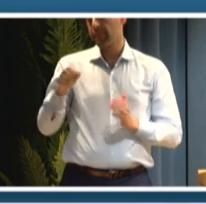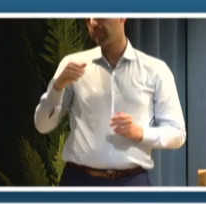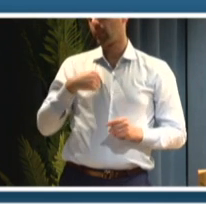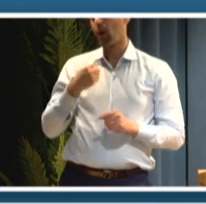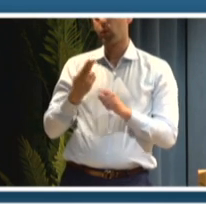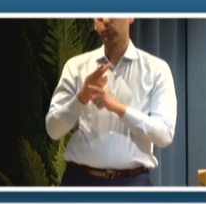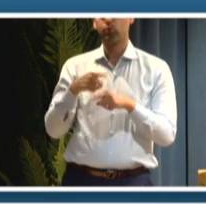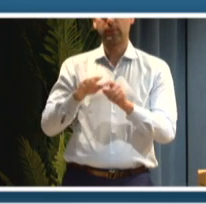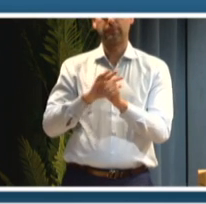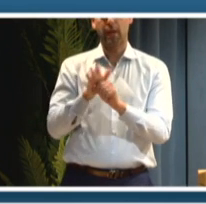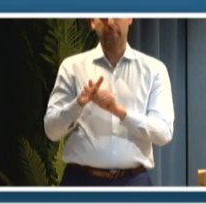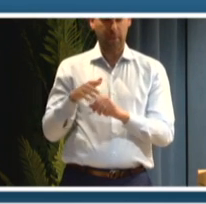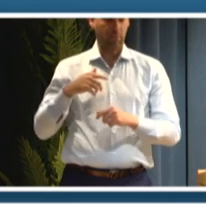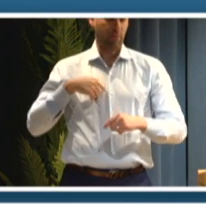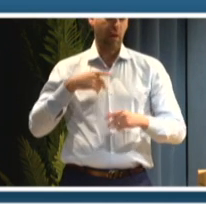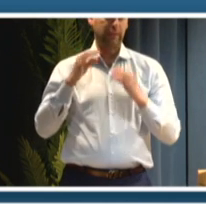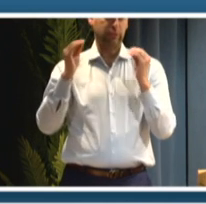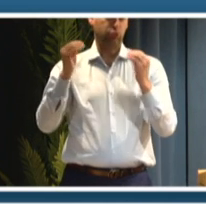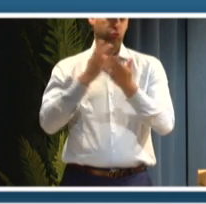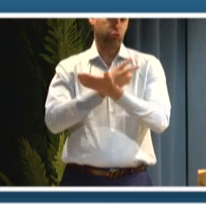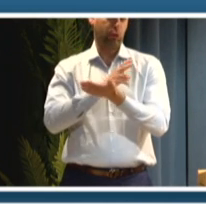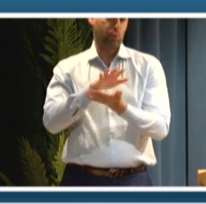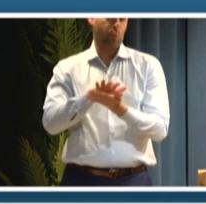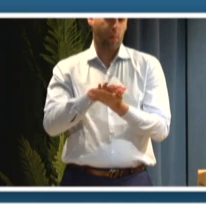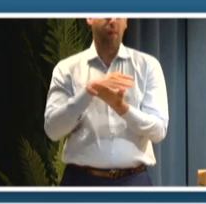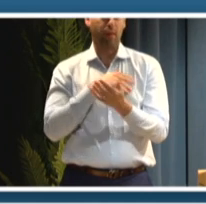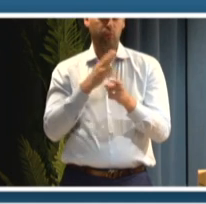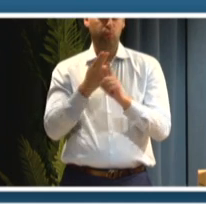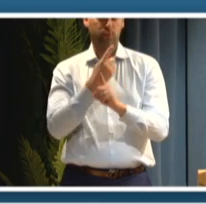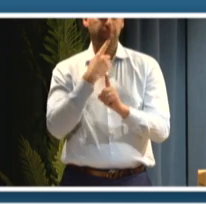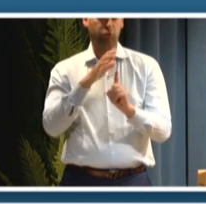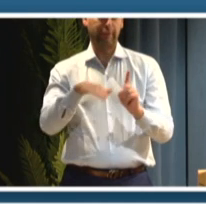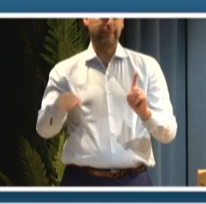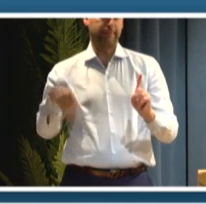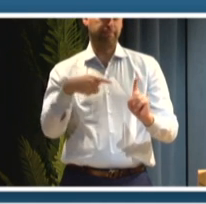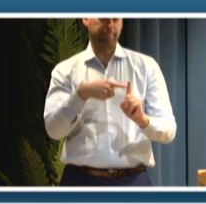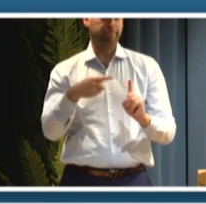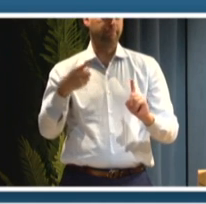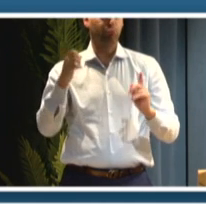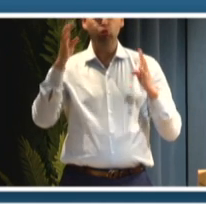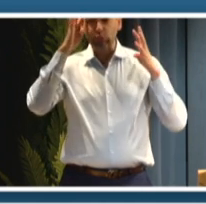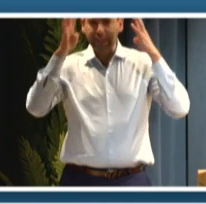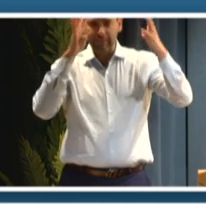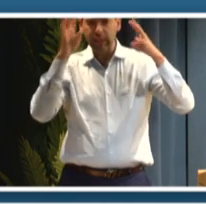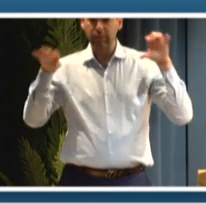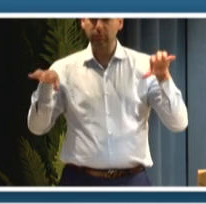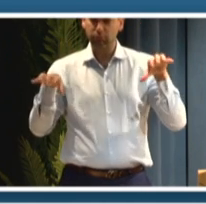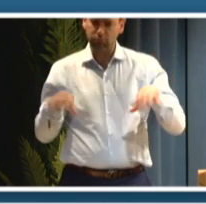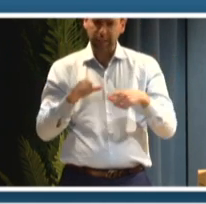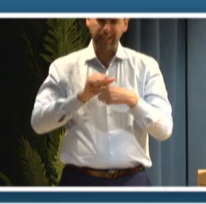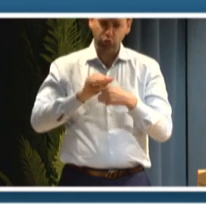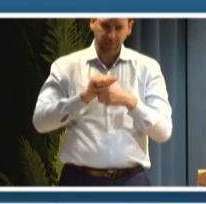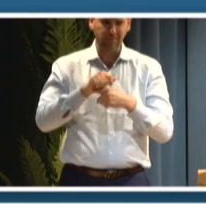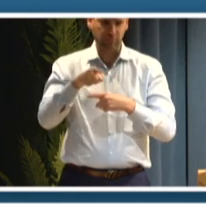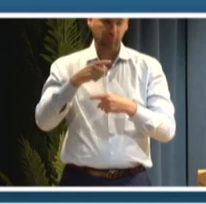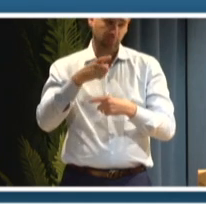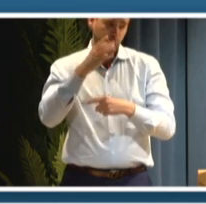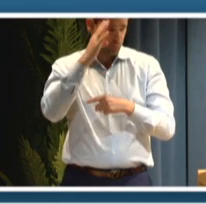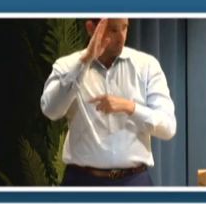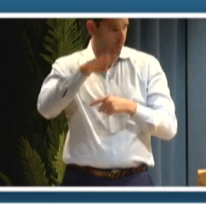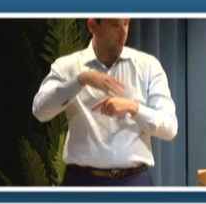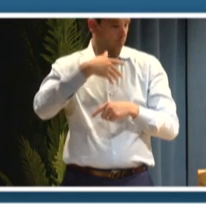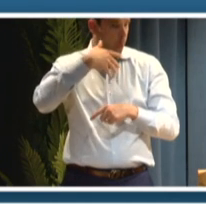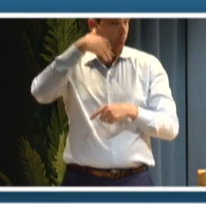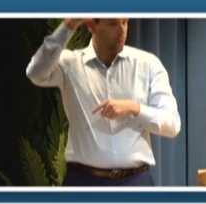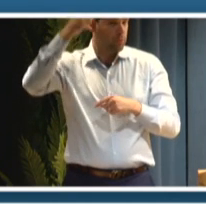school, I use it for my students in grad school, and I use it for myself as brain exercise, creativity exercises, because everybody in here knows the older you get, the more you have to